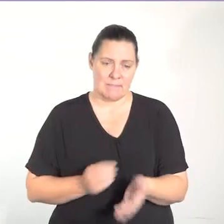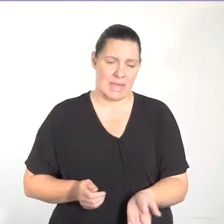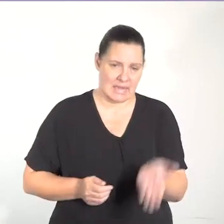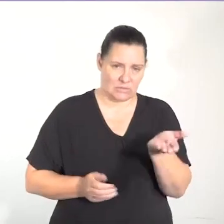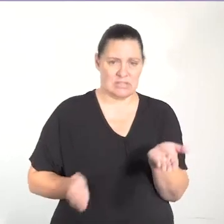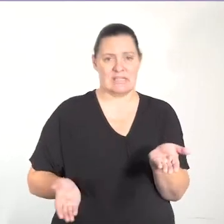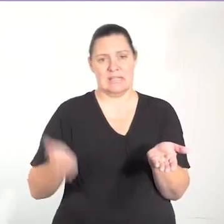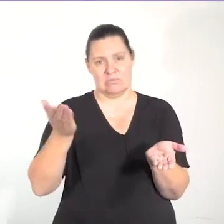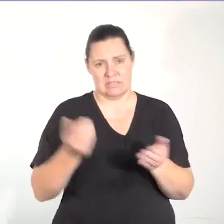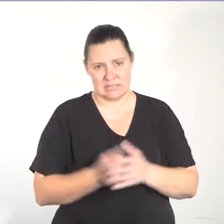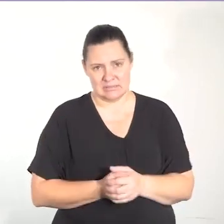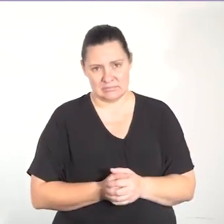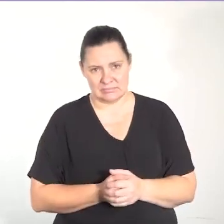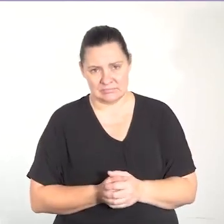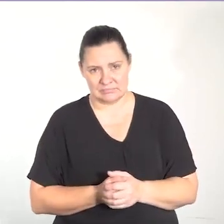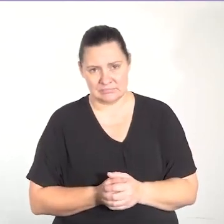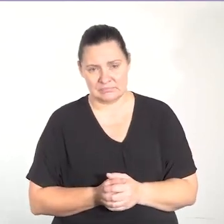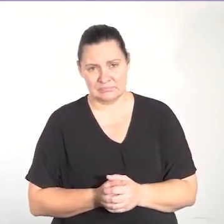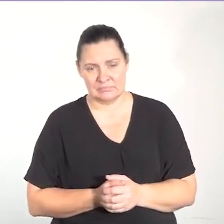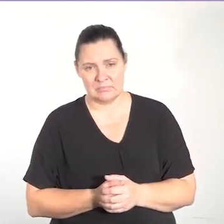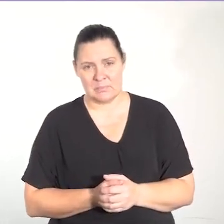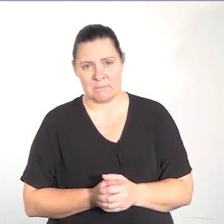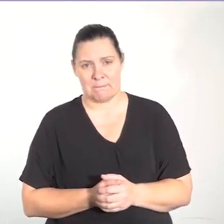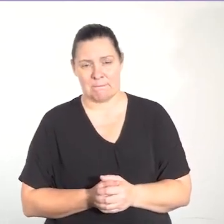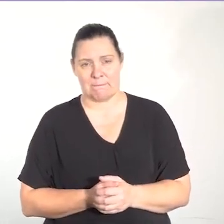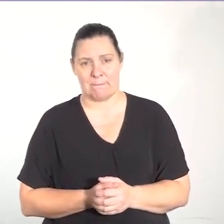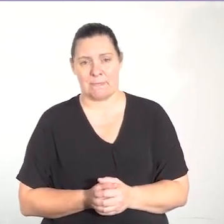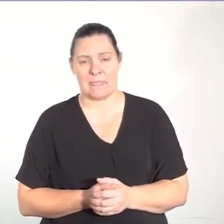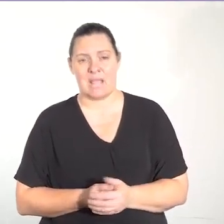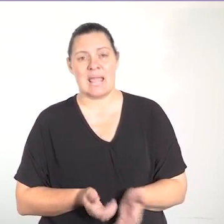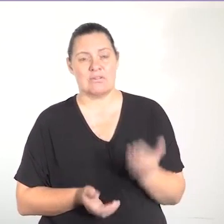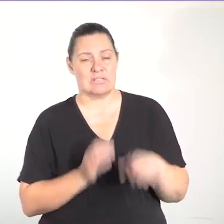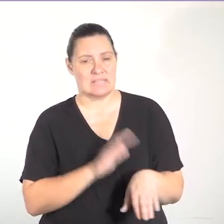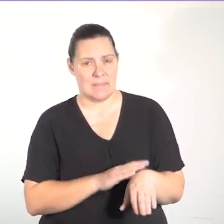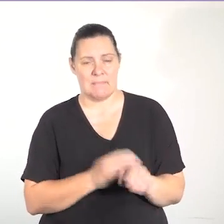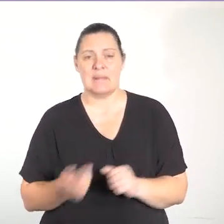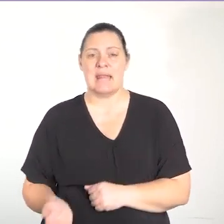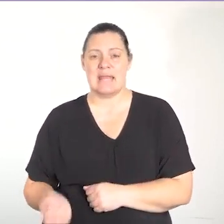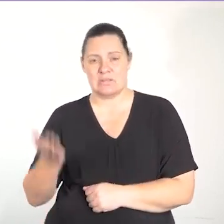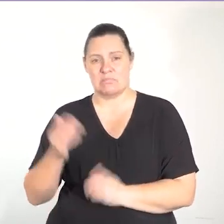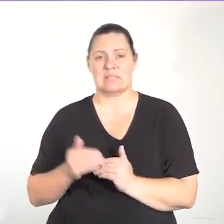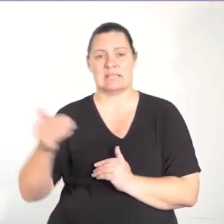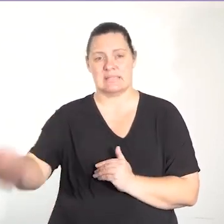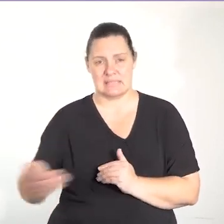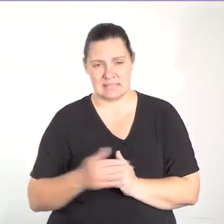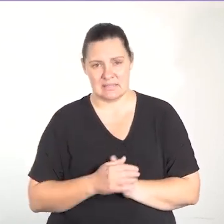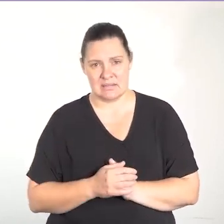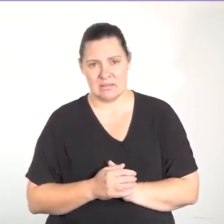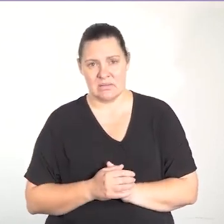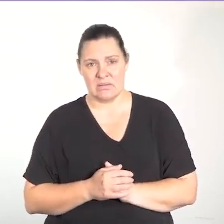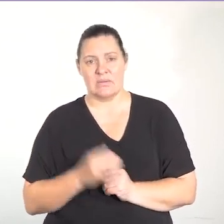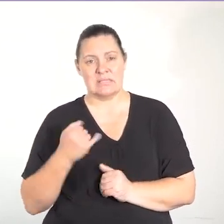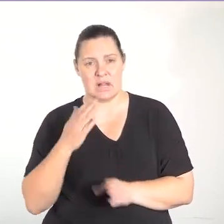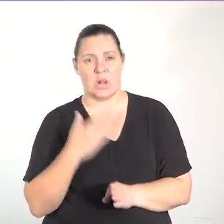time has also increased as well. So an increase in time means an increase in distance because we are